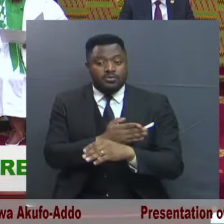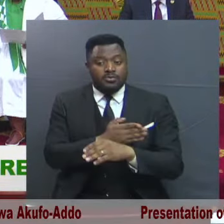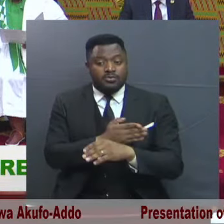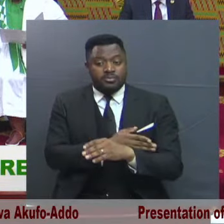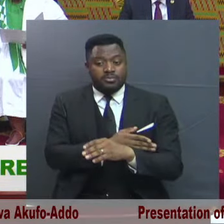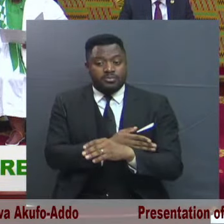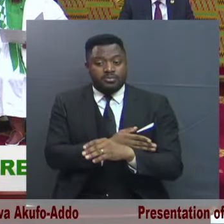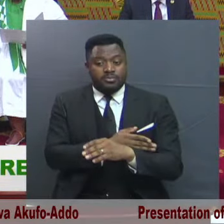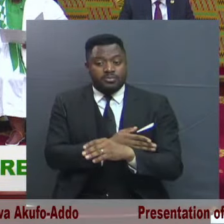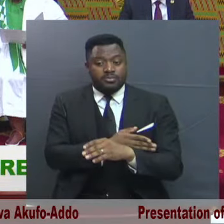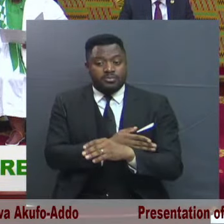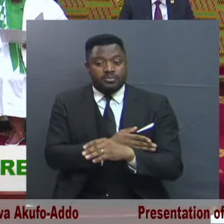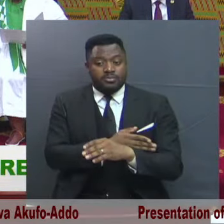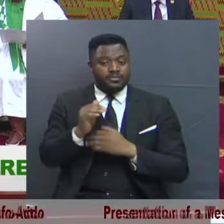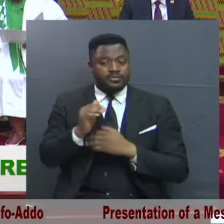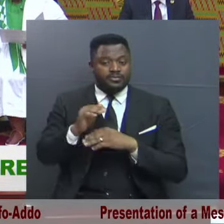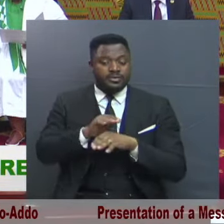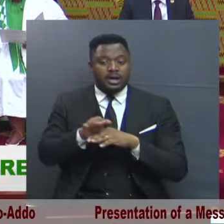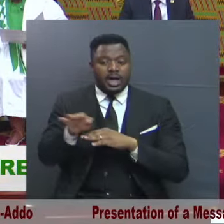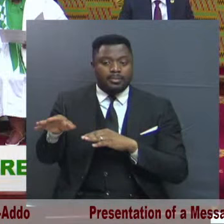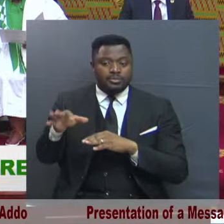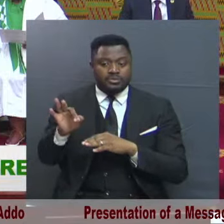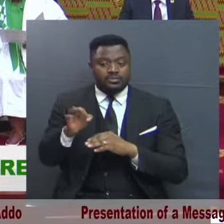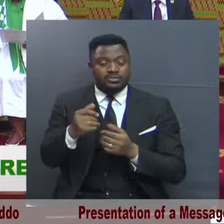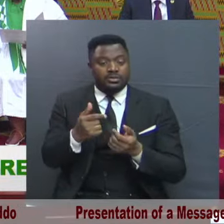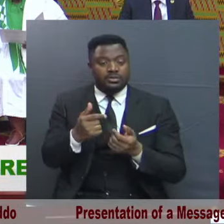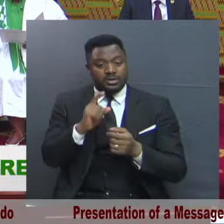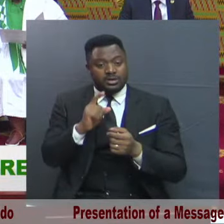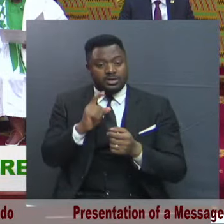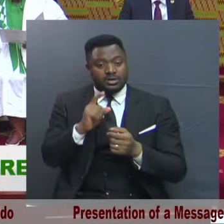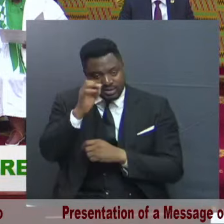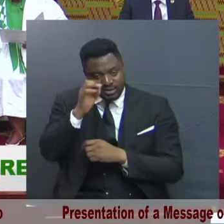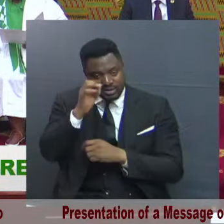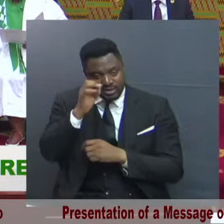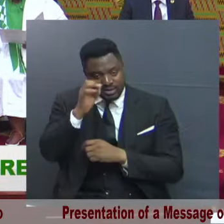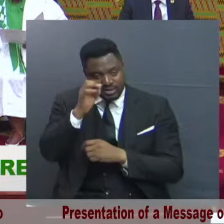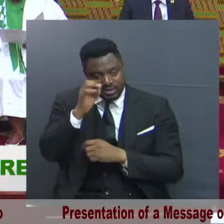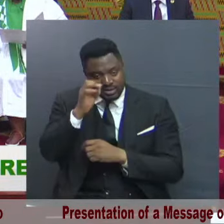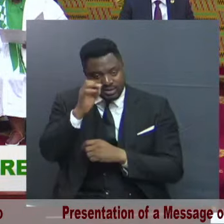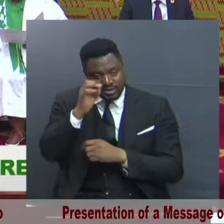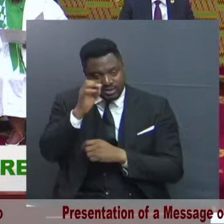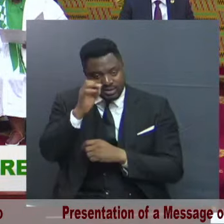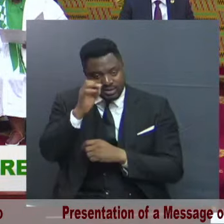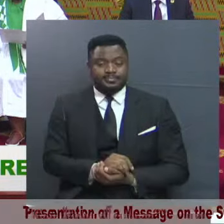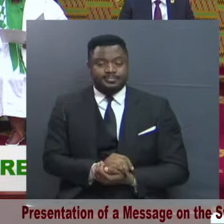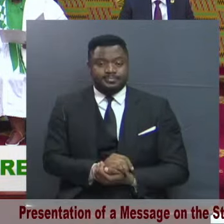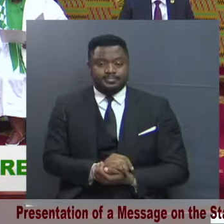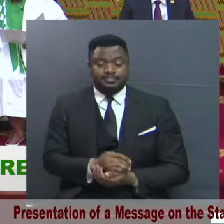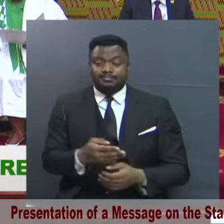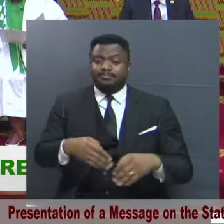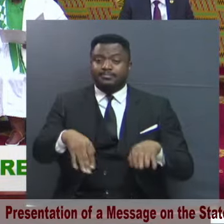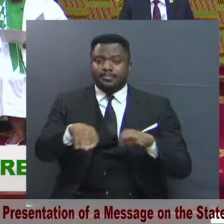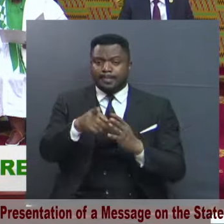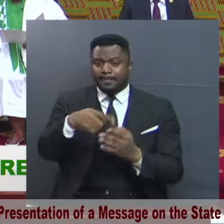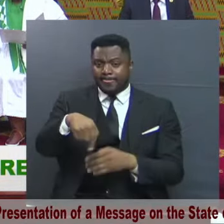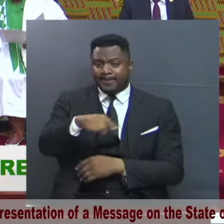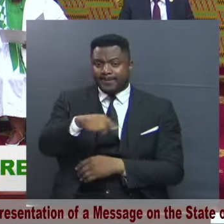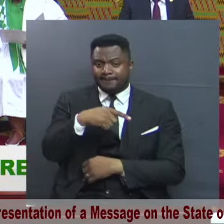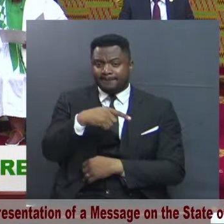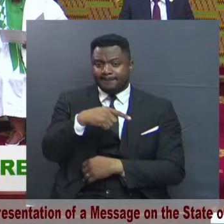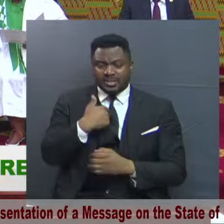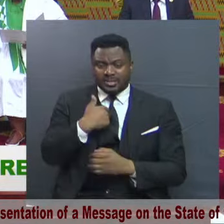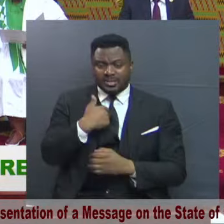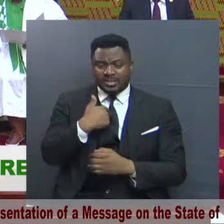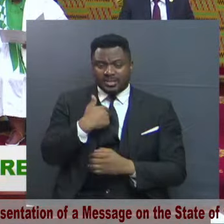executive arm of government the Judiciary and our Parliament even those who have had